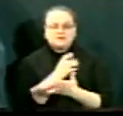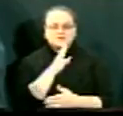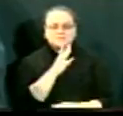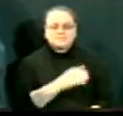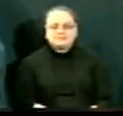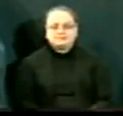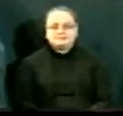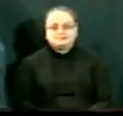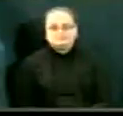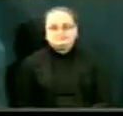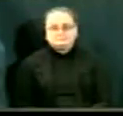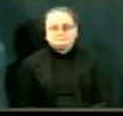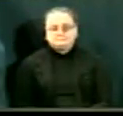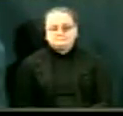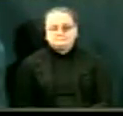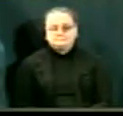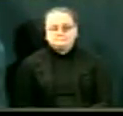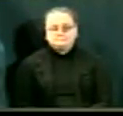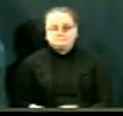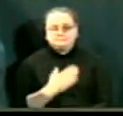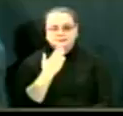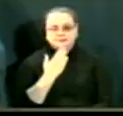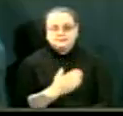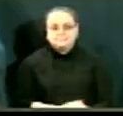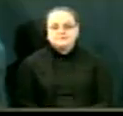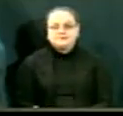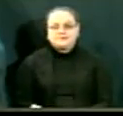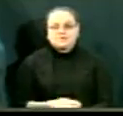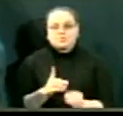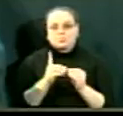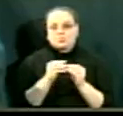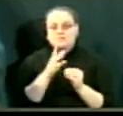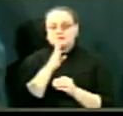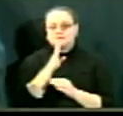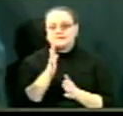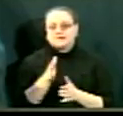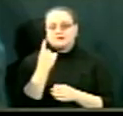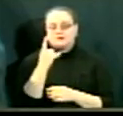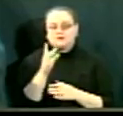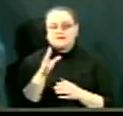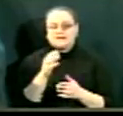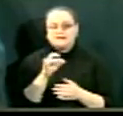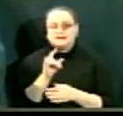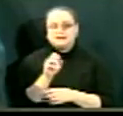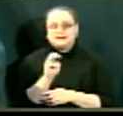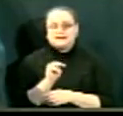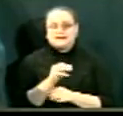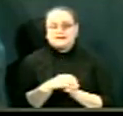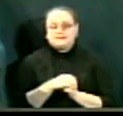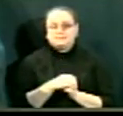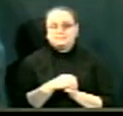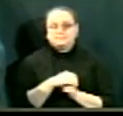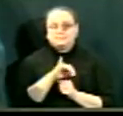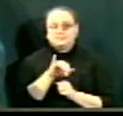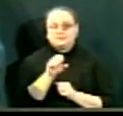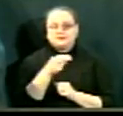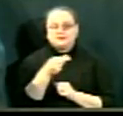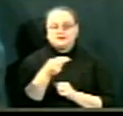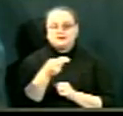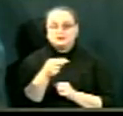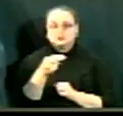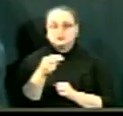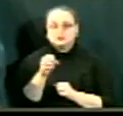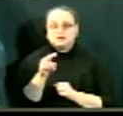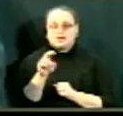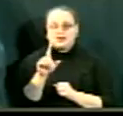speak. Thank you. We have one more speaker for this item, Madam Chair. Josh Hunley, and as a